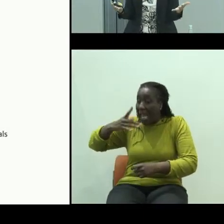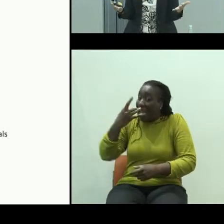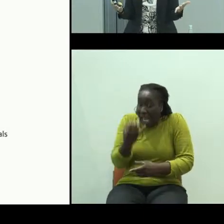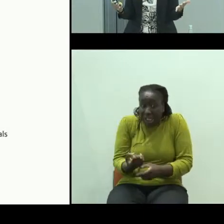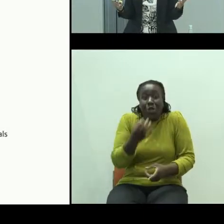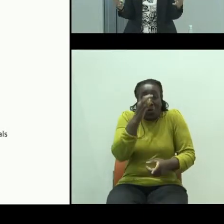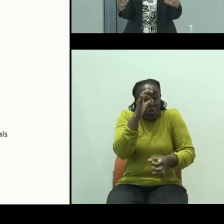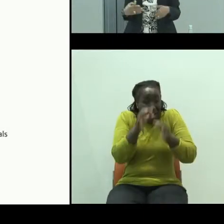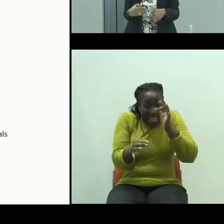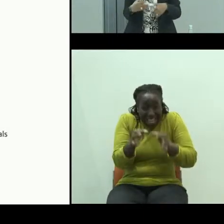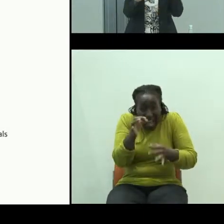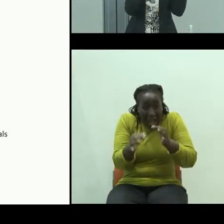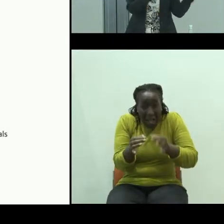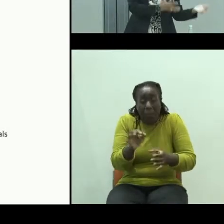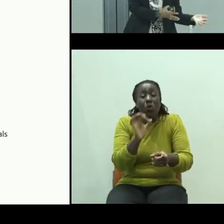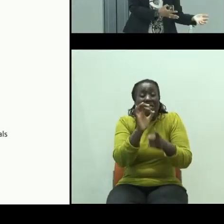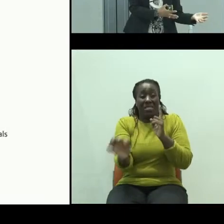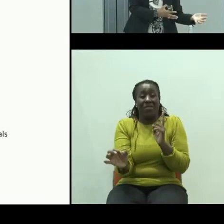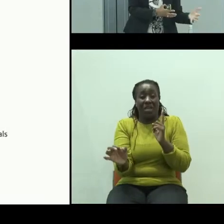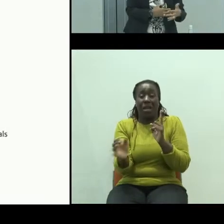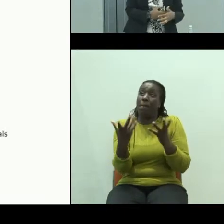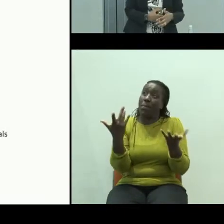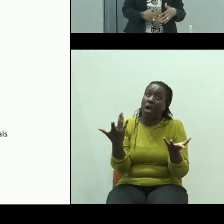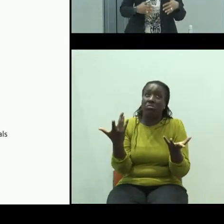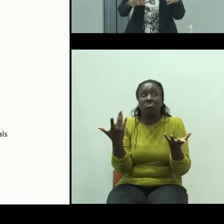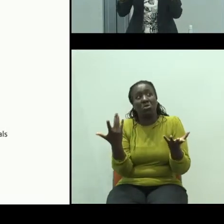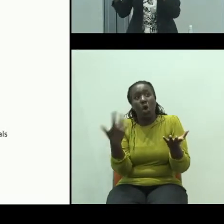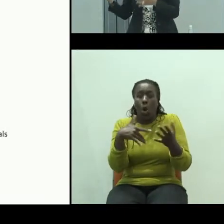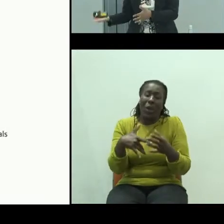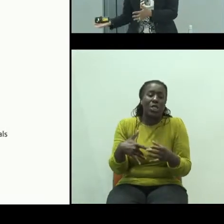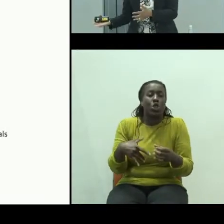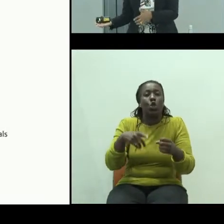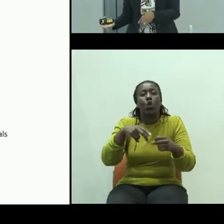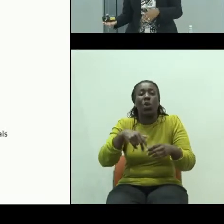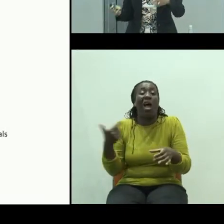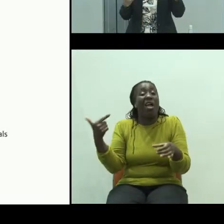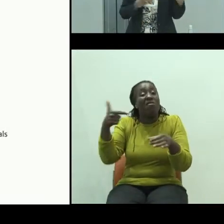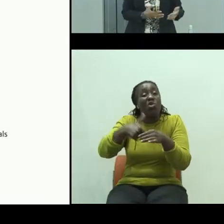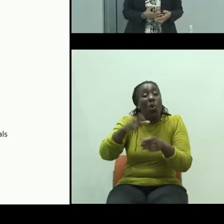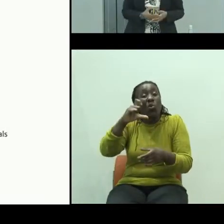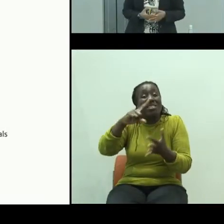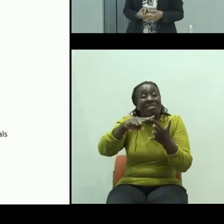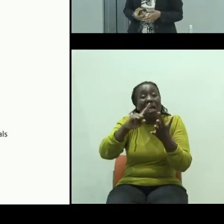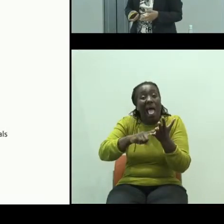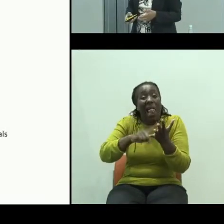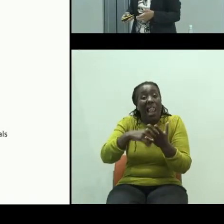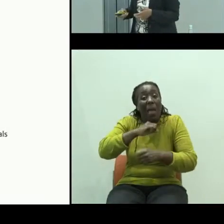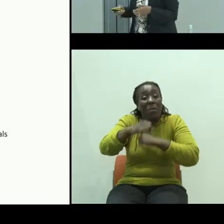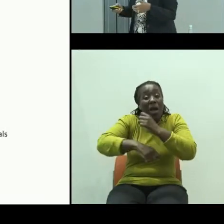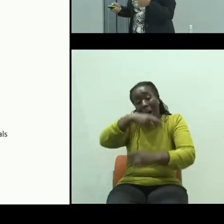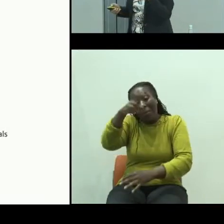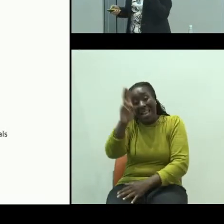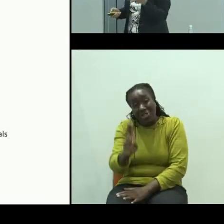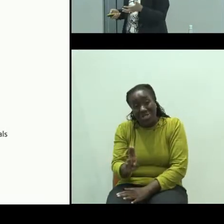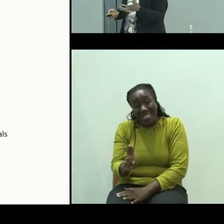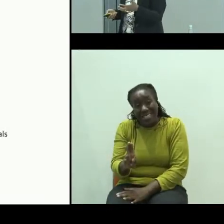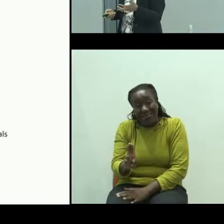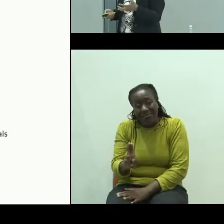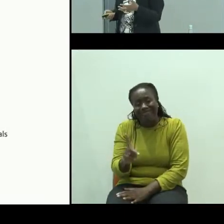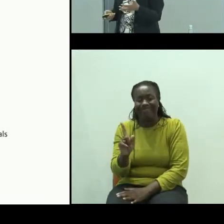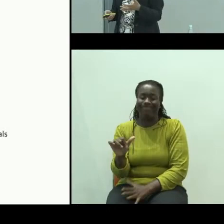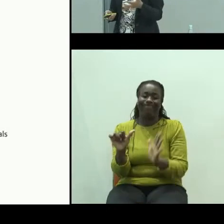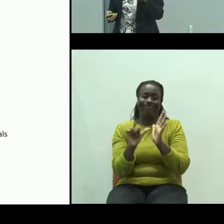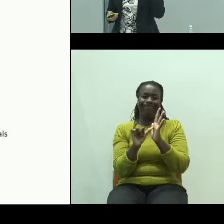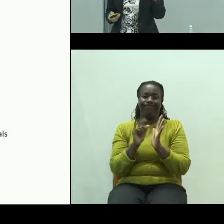chemical compound that, for example, might go into a fuel cell and it could make electricity instead of making something else? The problem with